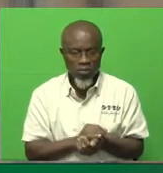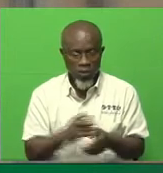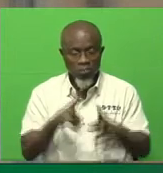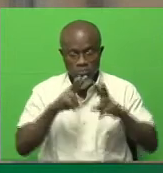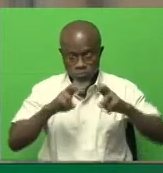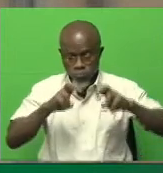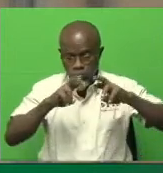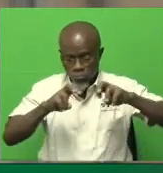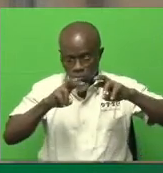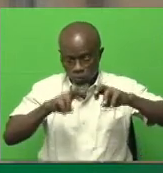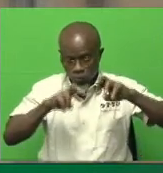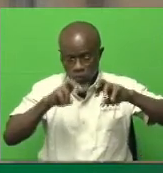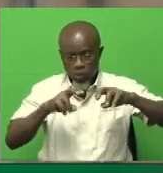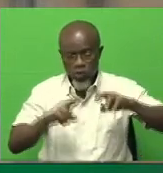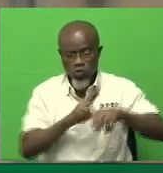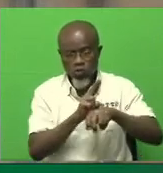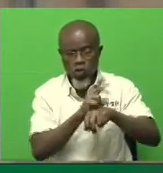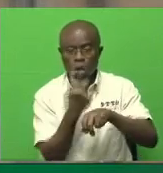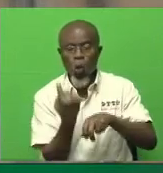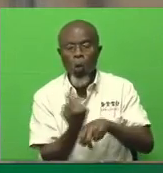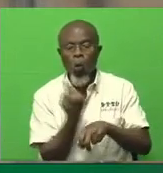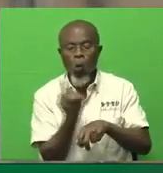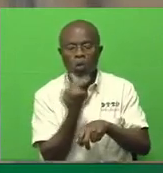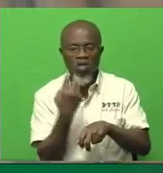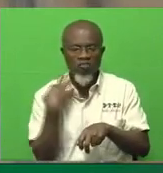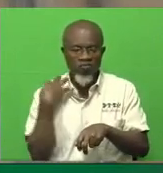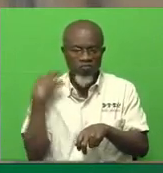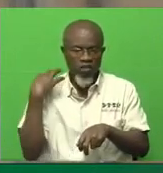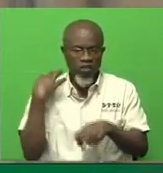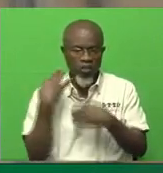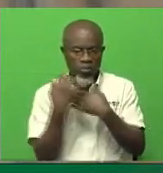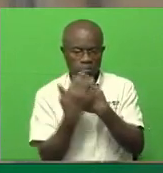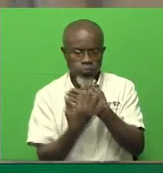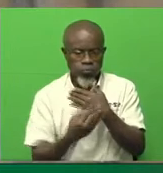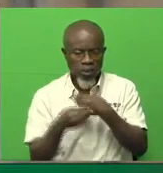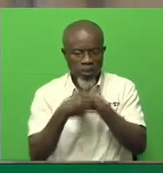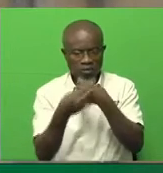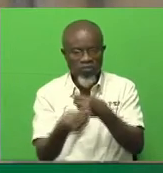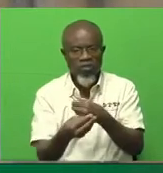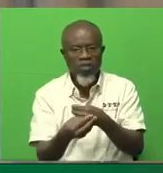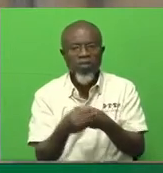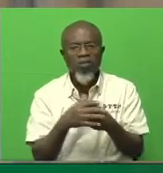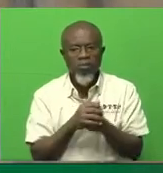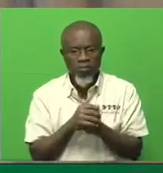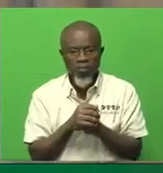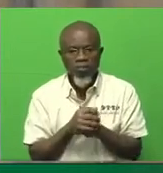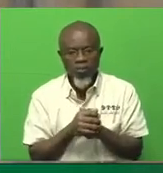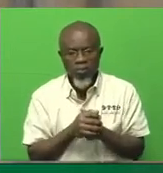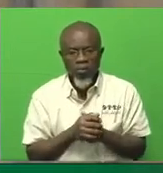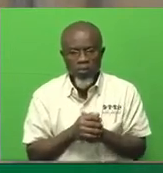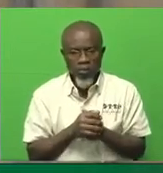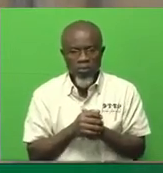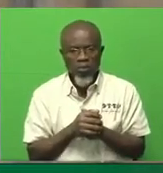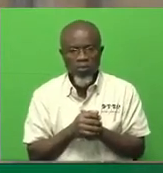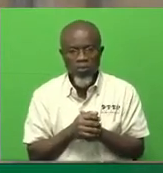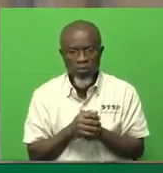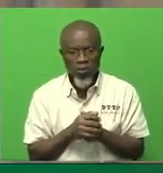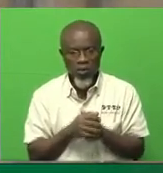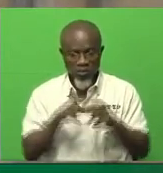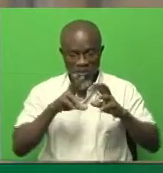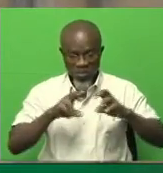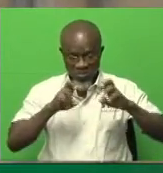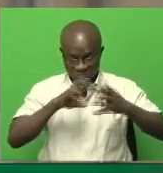voluntary non-renumerable blood donations a thesis done by Dr Kenneth still in Charles is